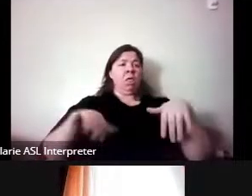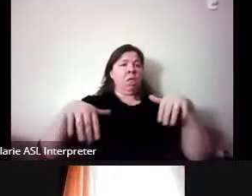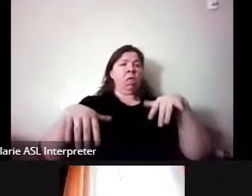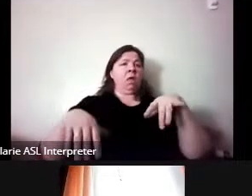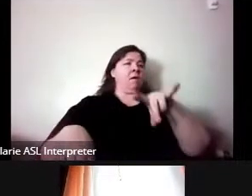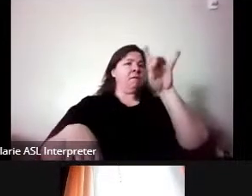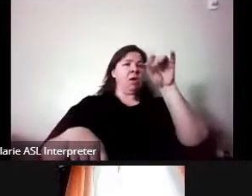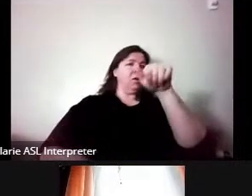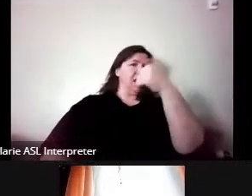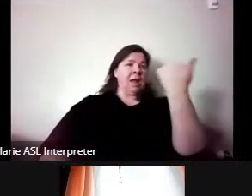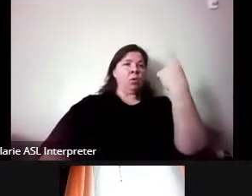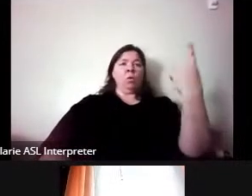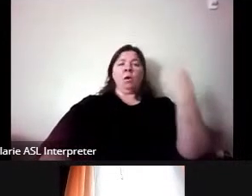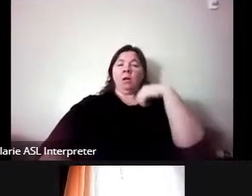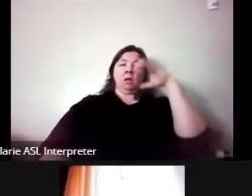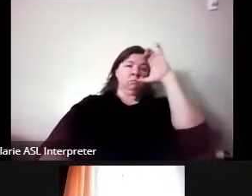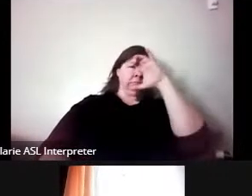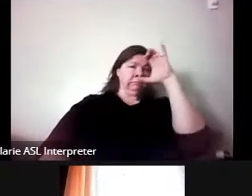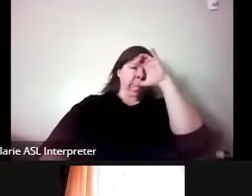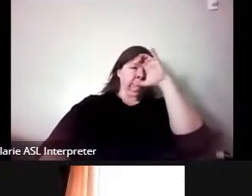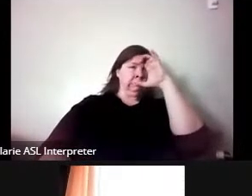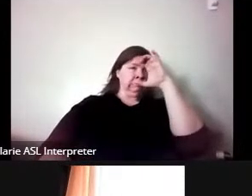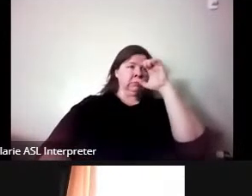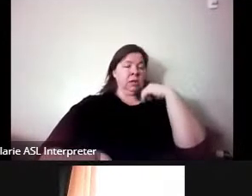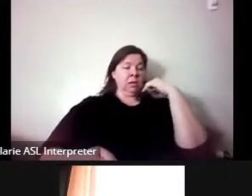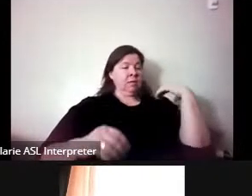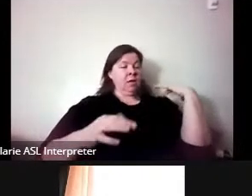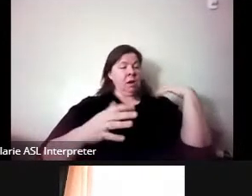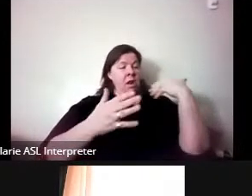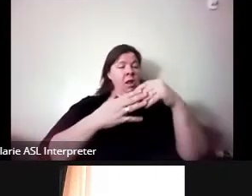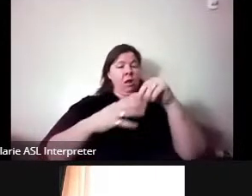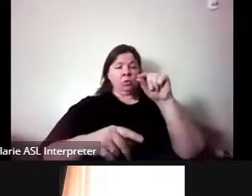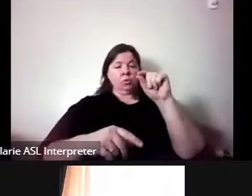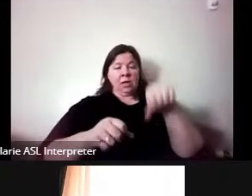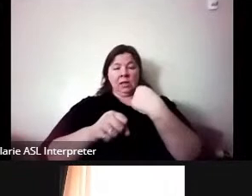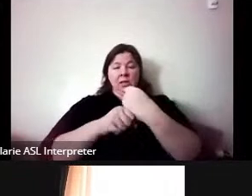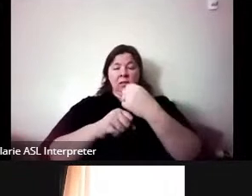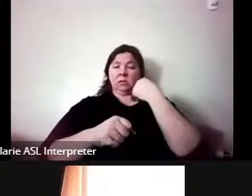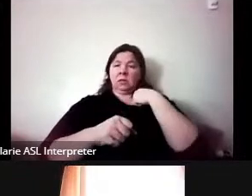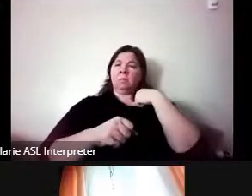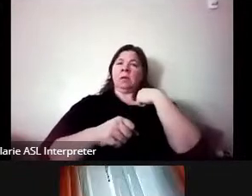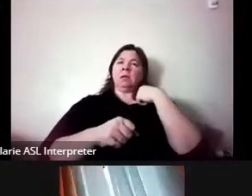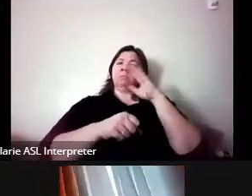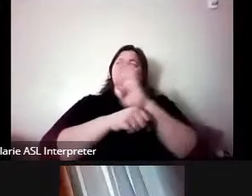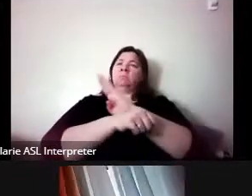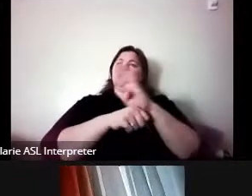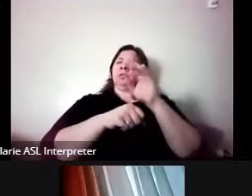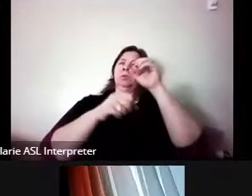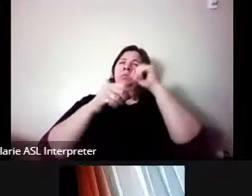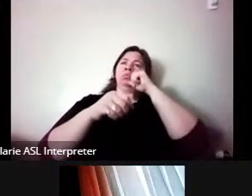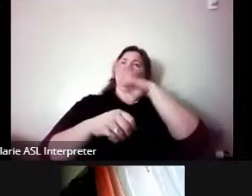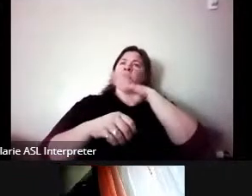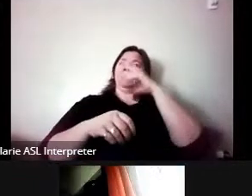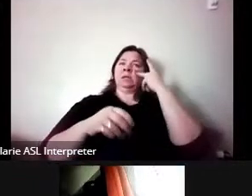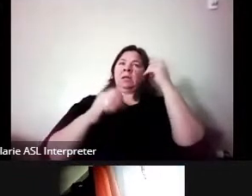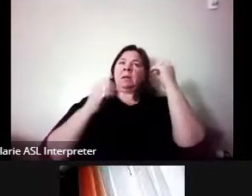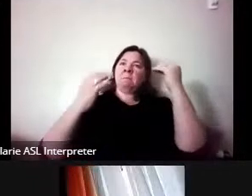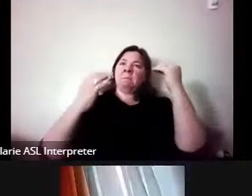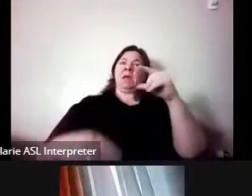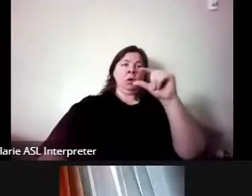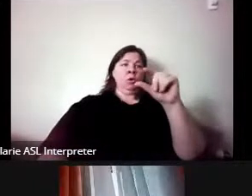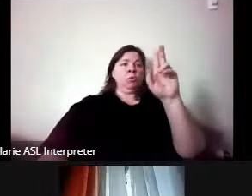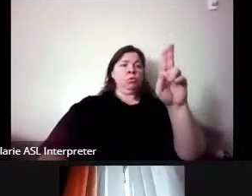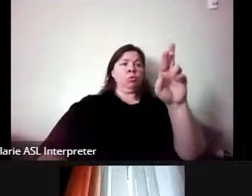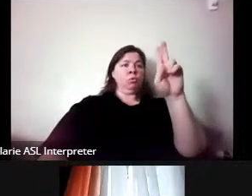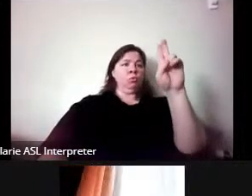yet. I've been looking, because in my entire 20 years of being an entrepreneur, I've seen so many gurus that made